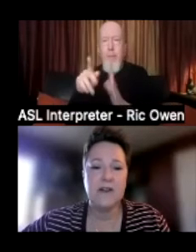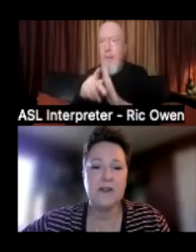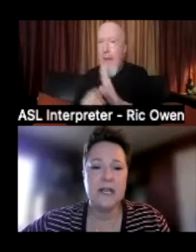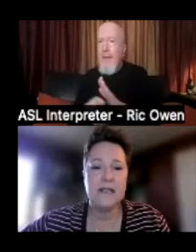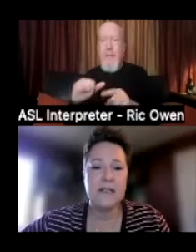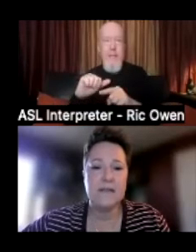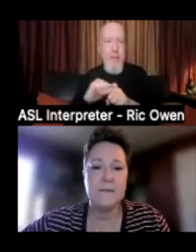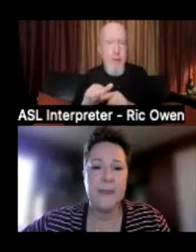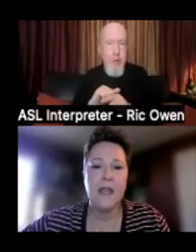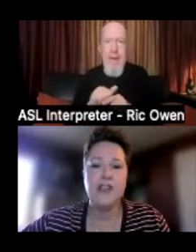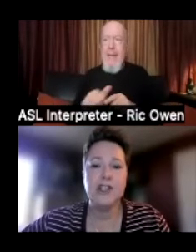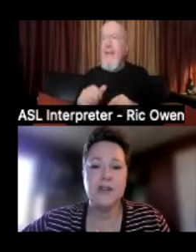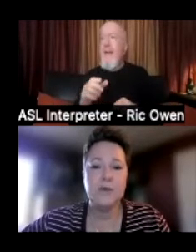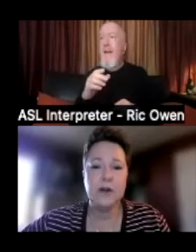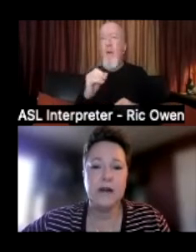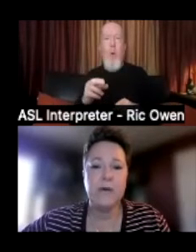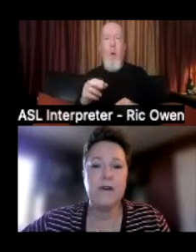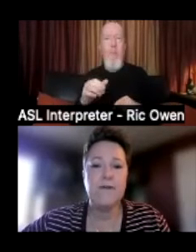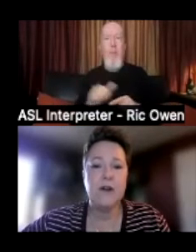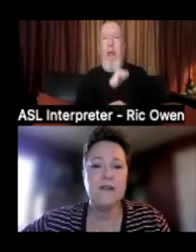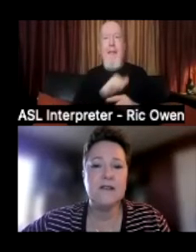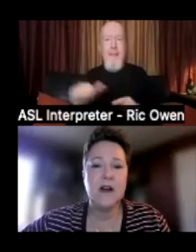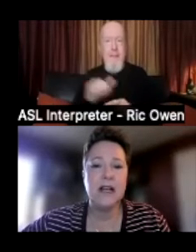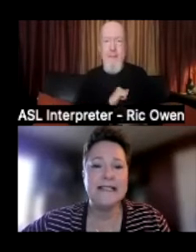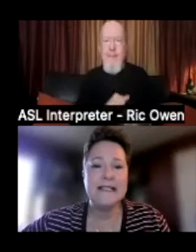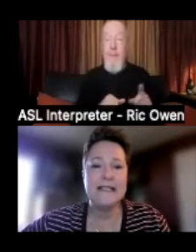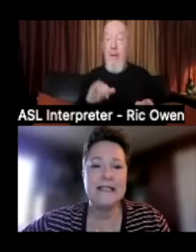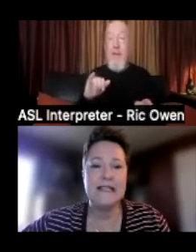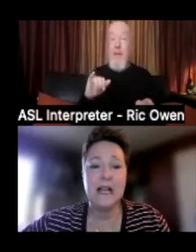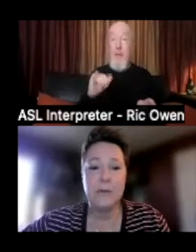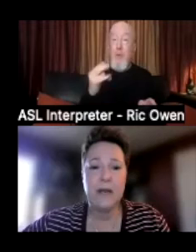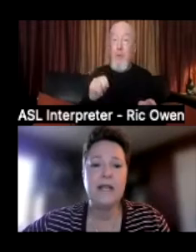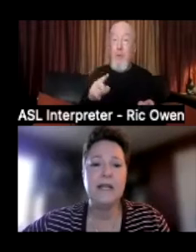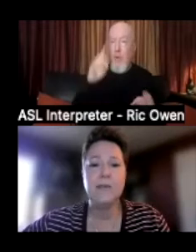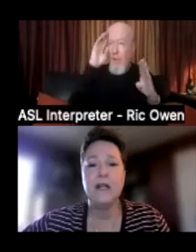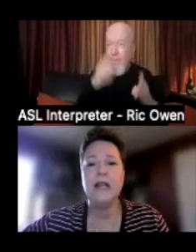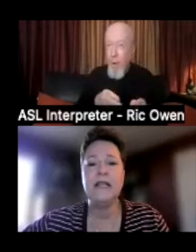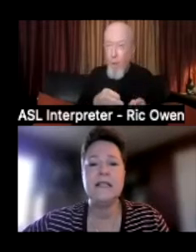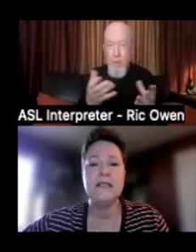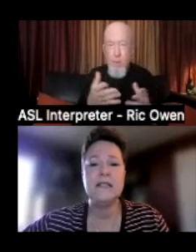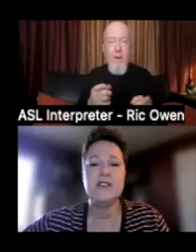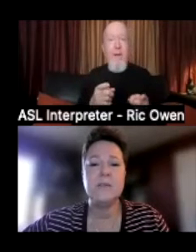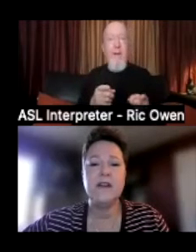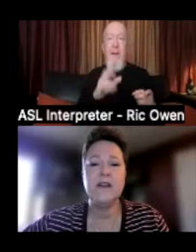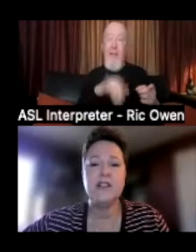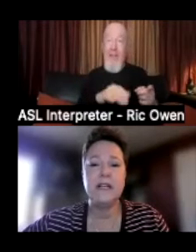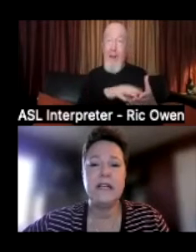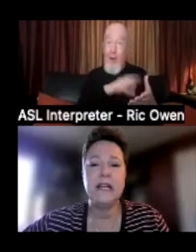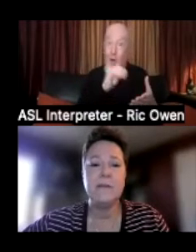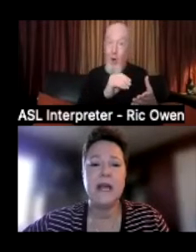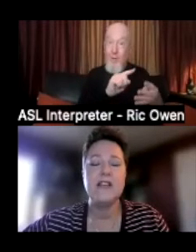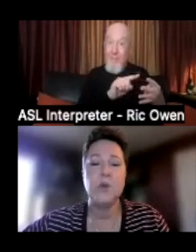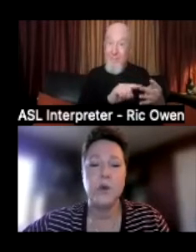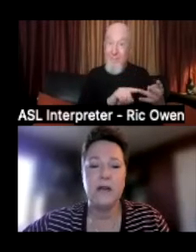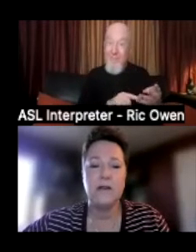and exercises. June's work, however, focuses on consistently and repeatedly applying these lessons to be eventually